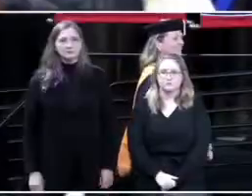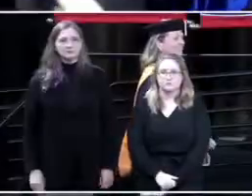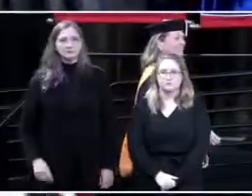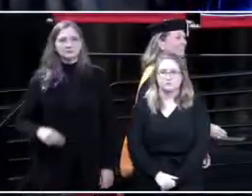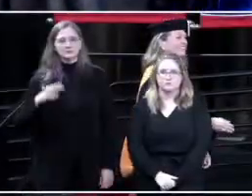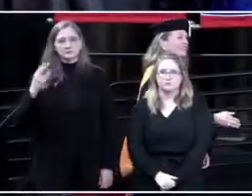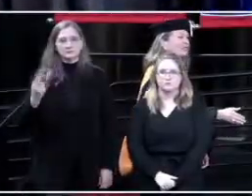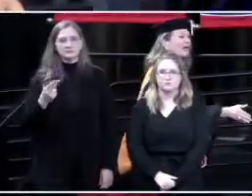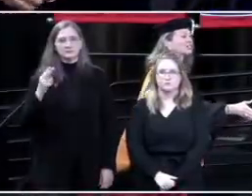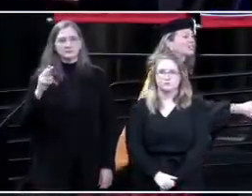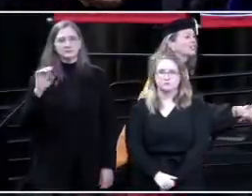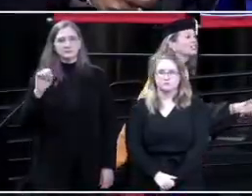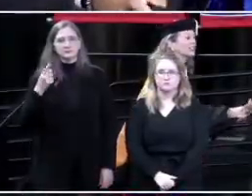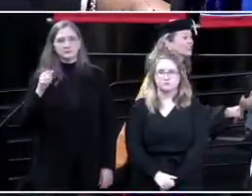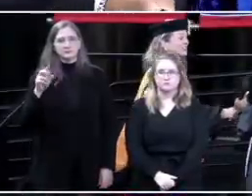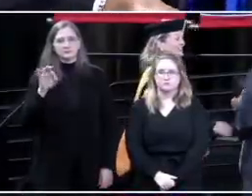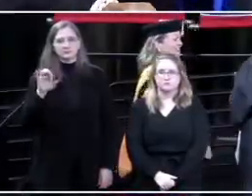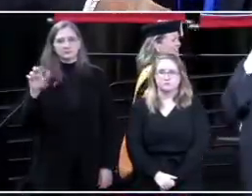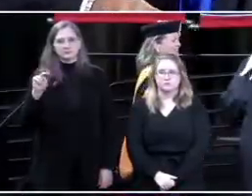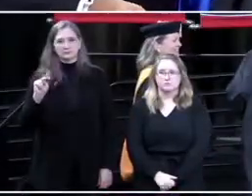Hope Carlissa Griffin.